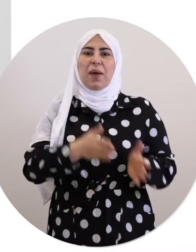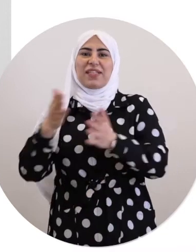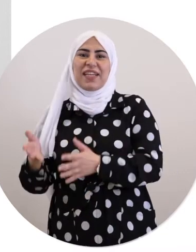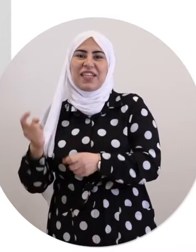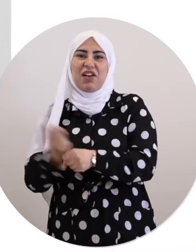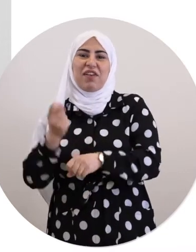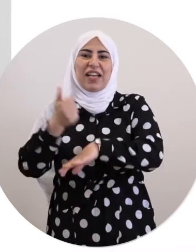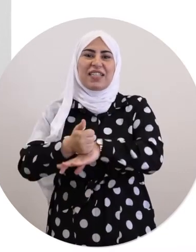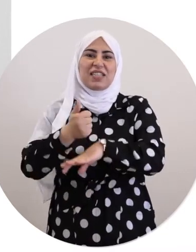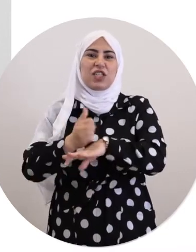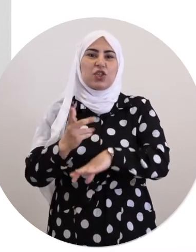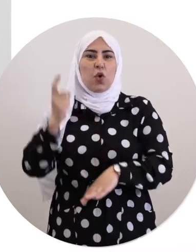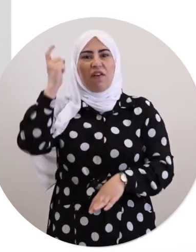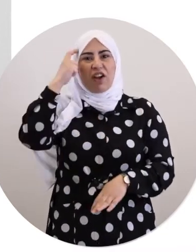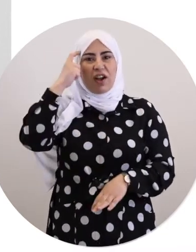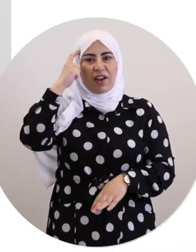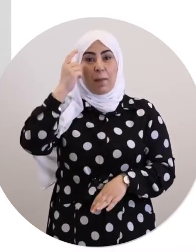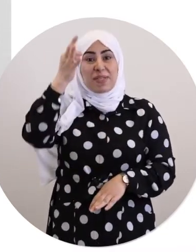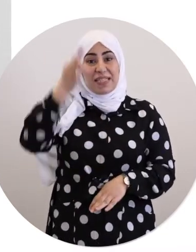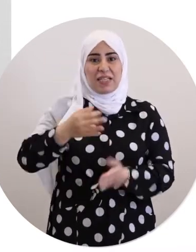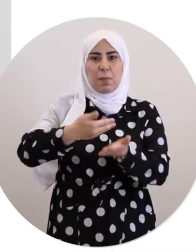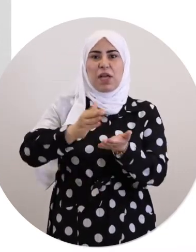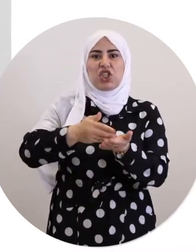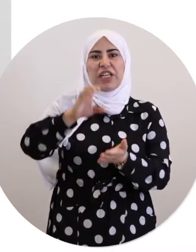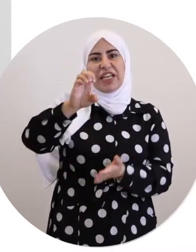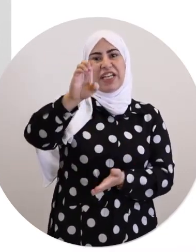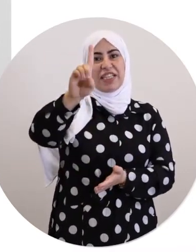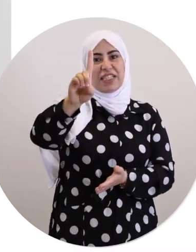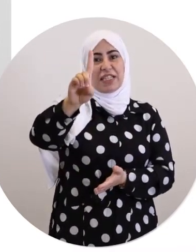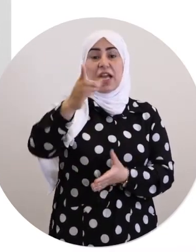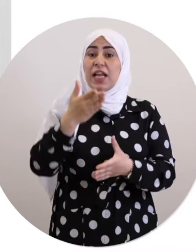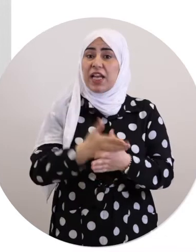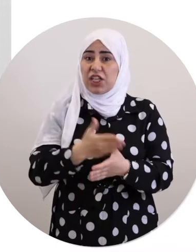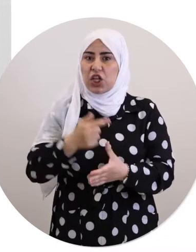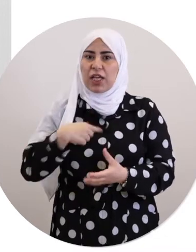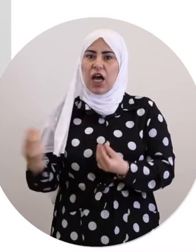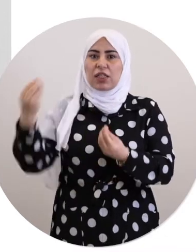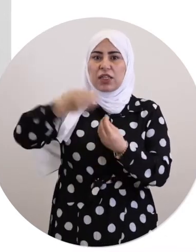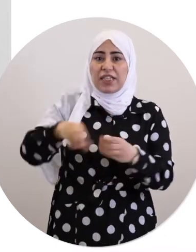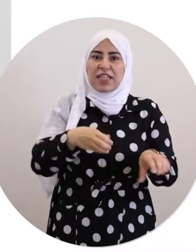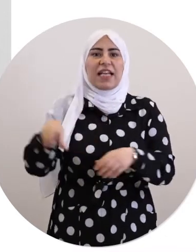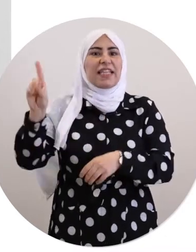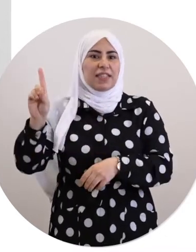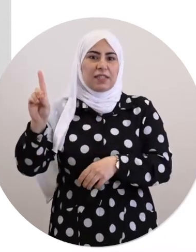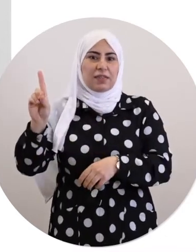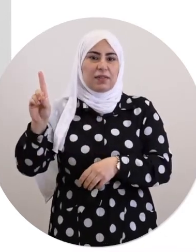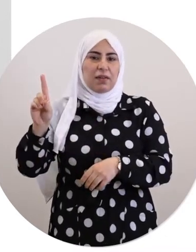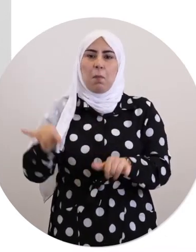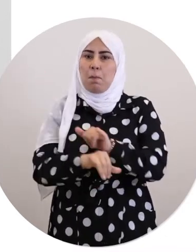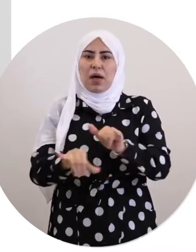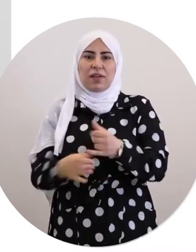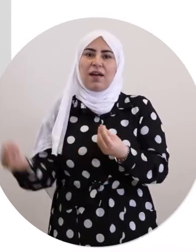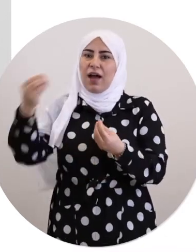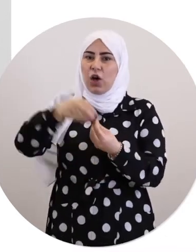in the past tense, expected? We change it. We don't keep it in the past tense because we replaced it with did. Little